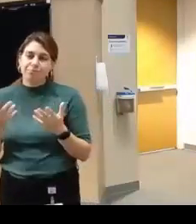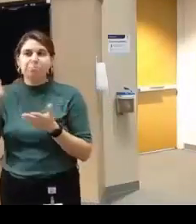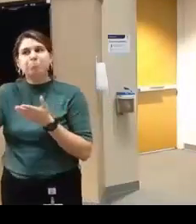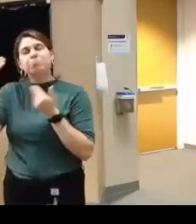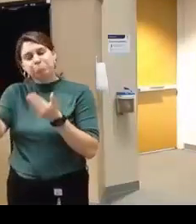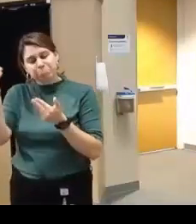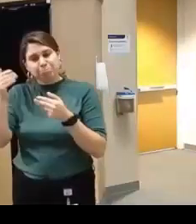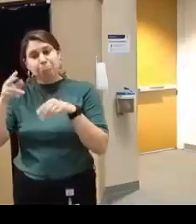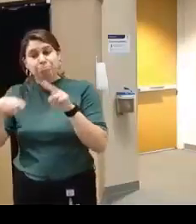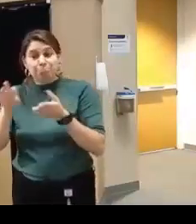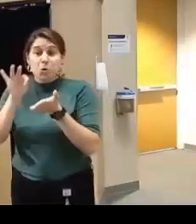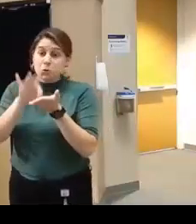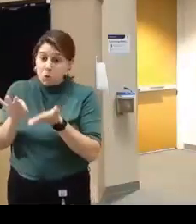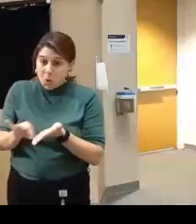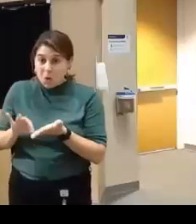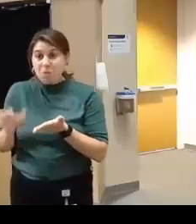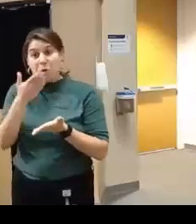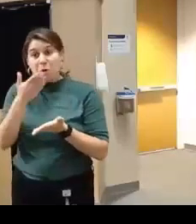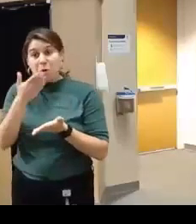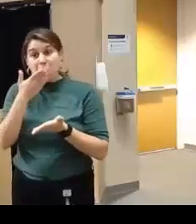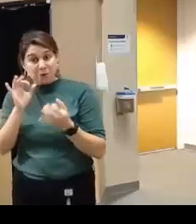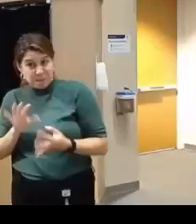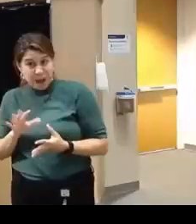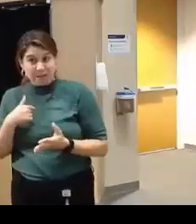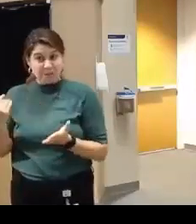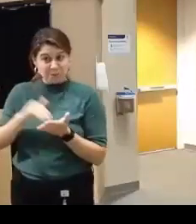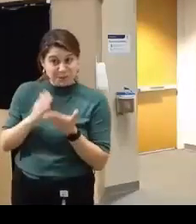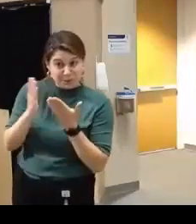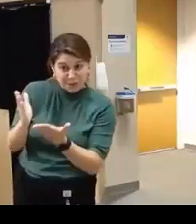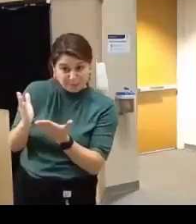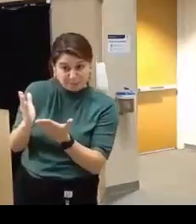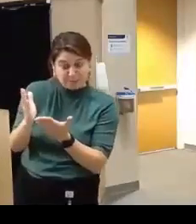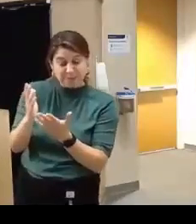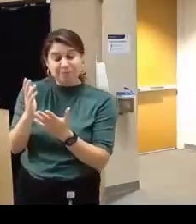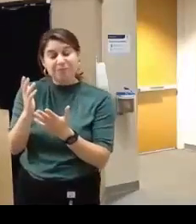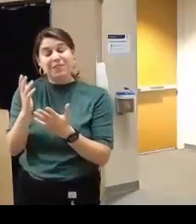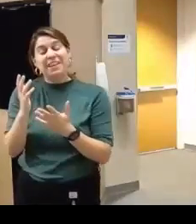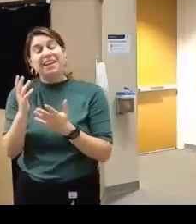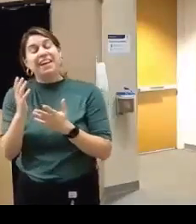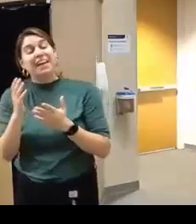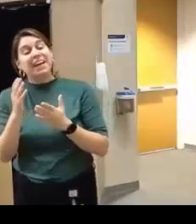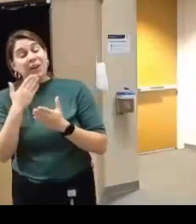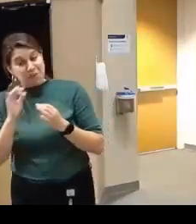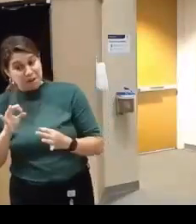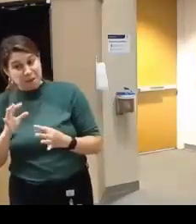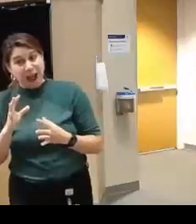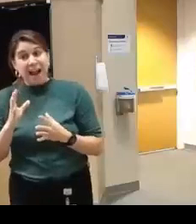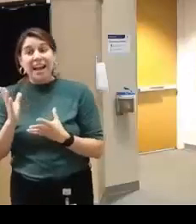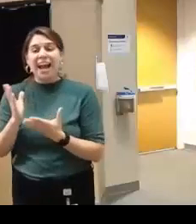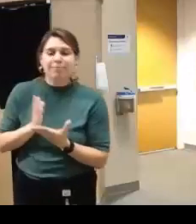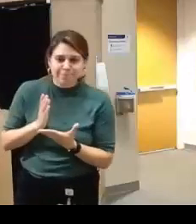scored, and actually we got a lot of good feedback, and we resubmitted it, and then it got a lot of good feedback, and it still wasn't funded,